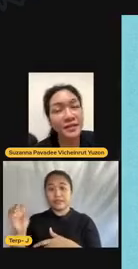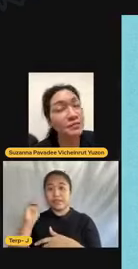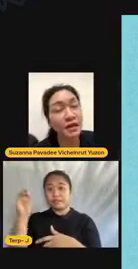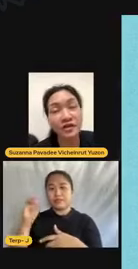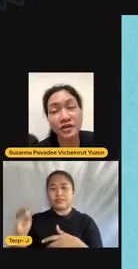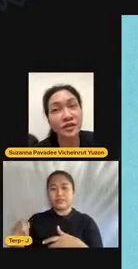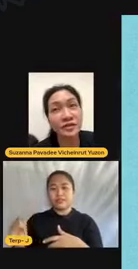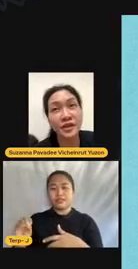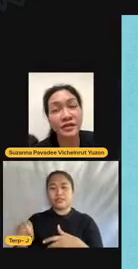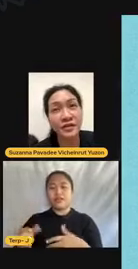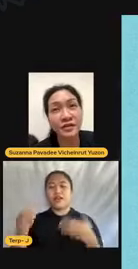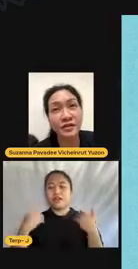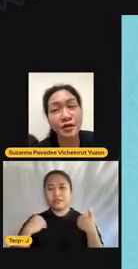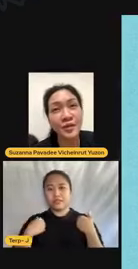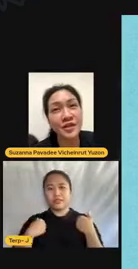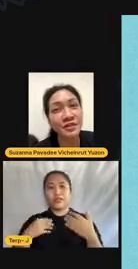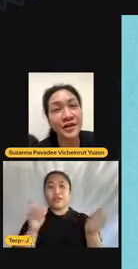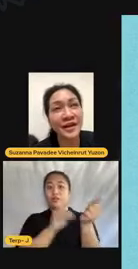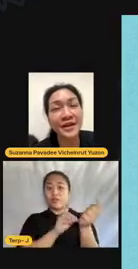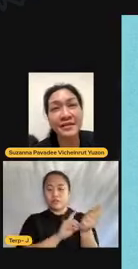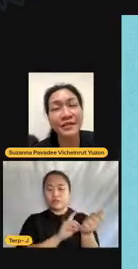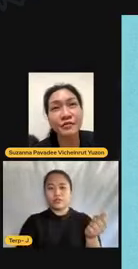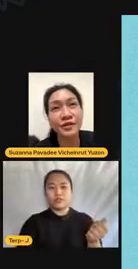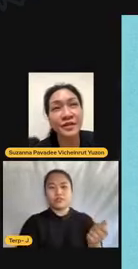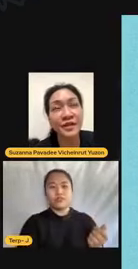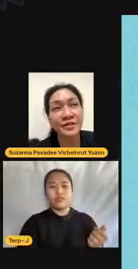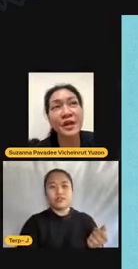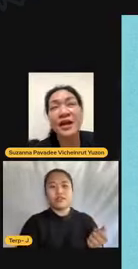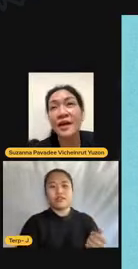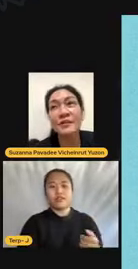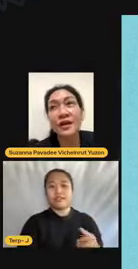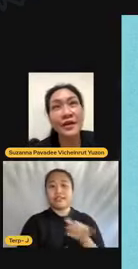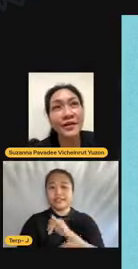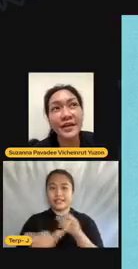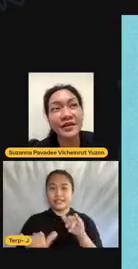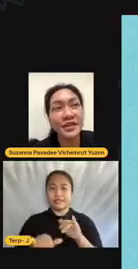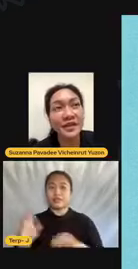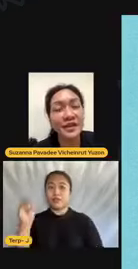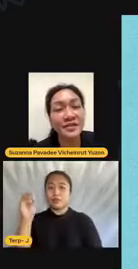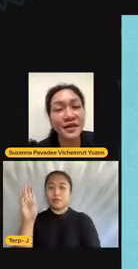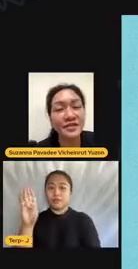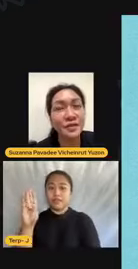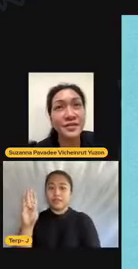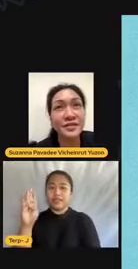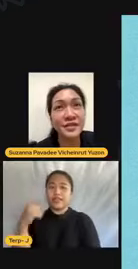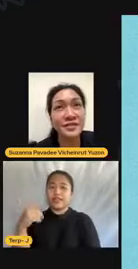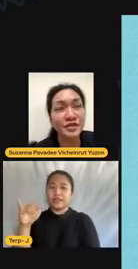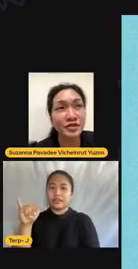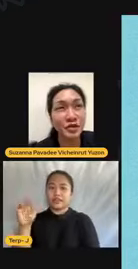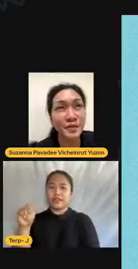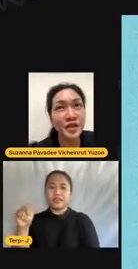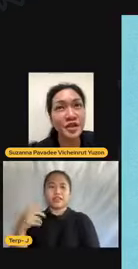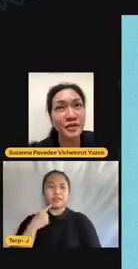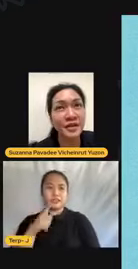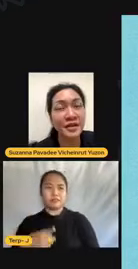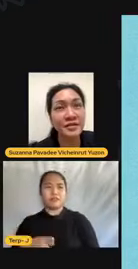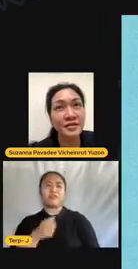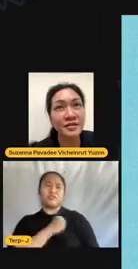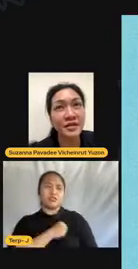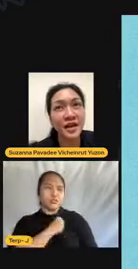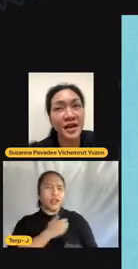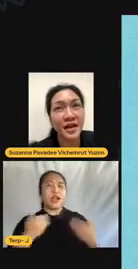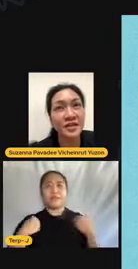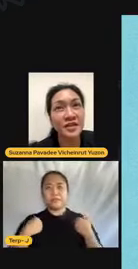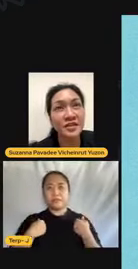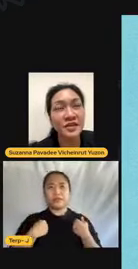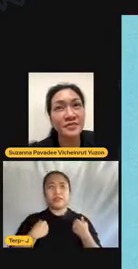say, like, some doctors, you know, the OBGYN will say that, I'm sorry that your child has Down syndrome. That's a discrimination right there,